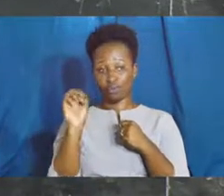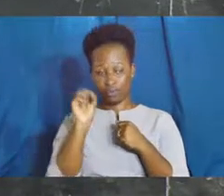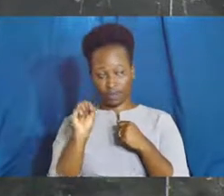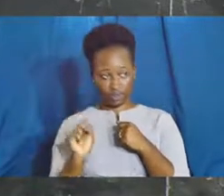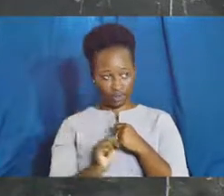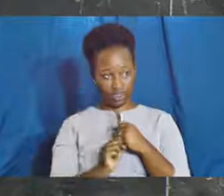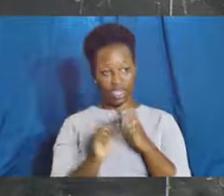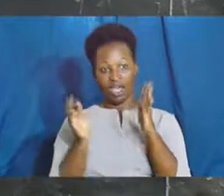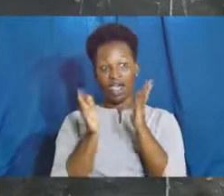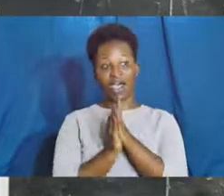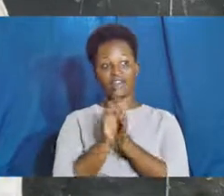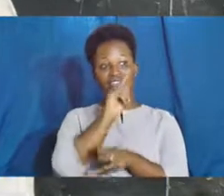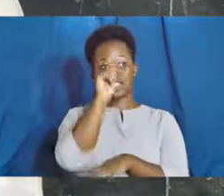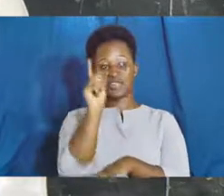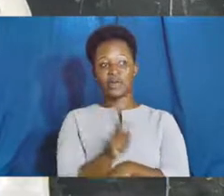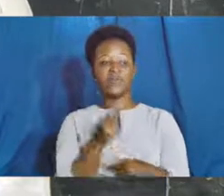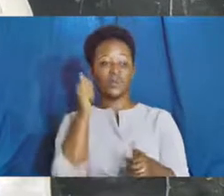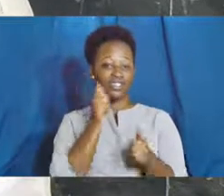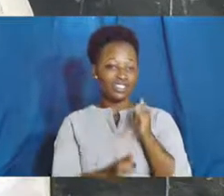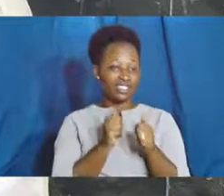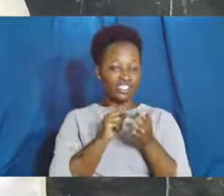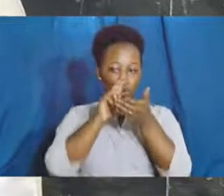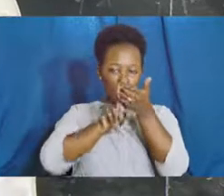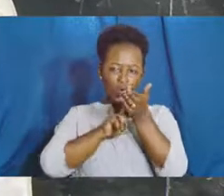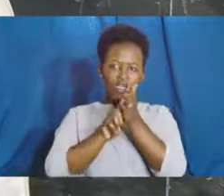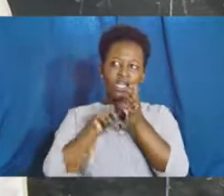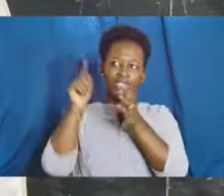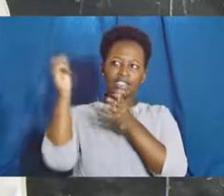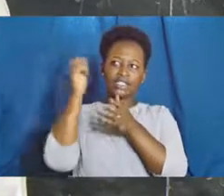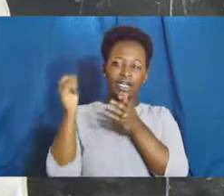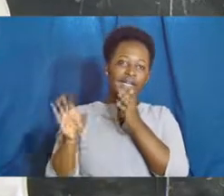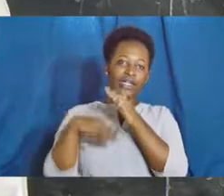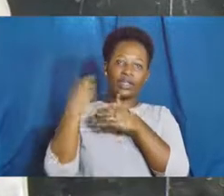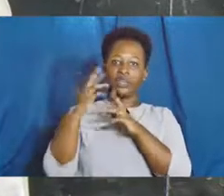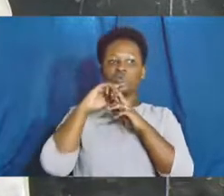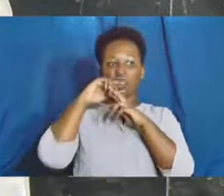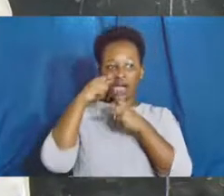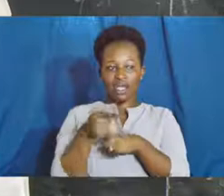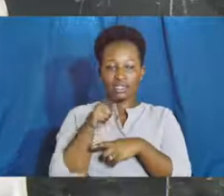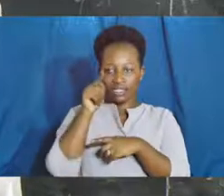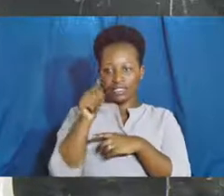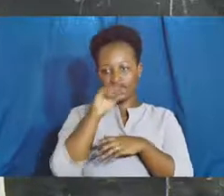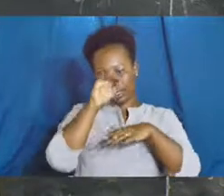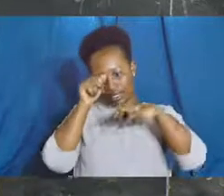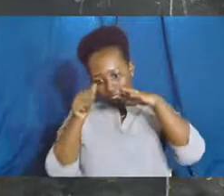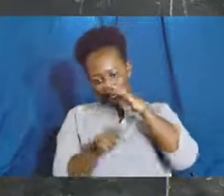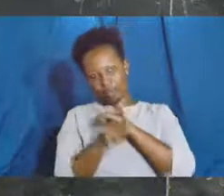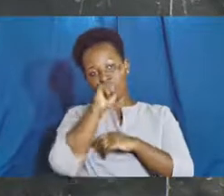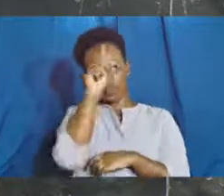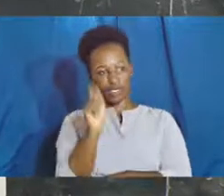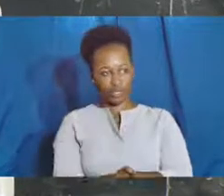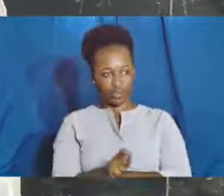here is now to use this diagram and then to answer on this given sub question. The